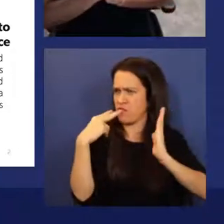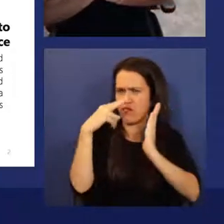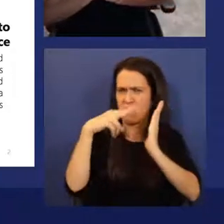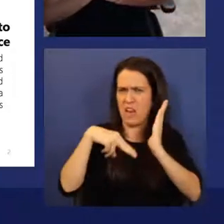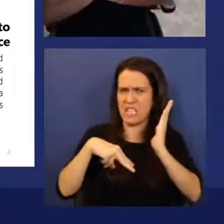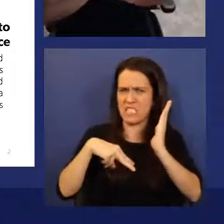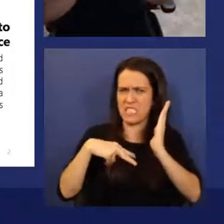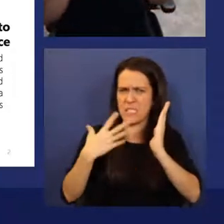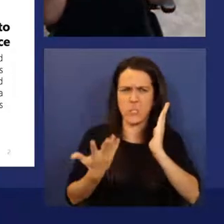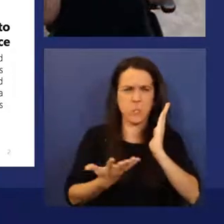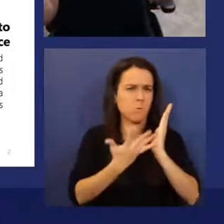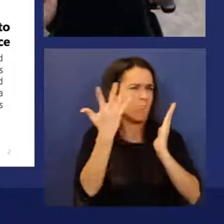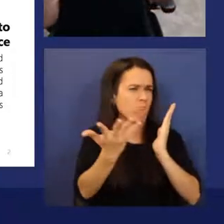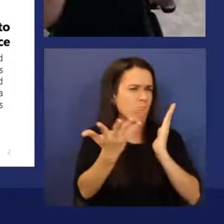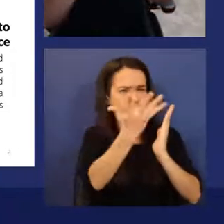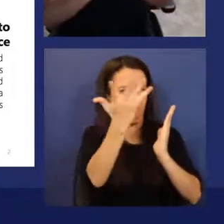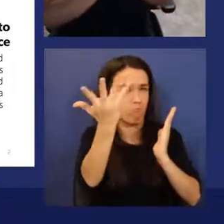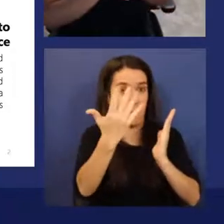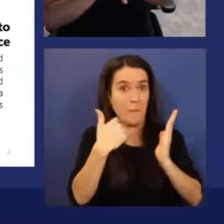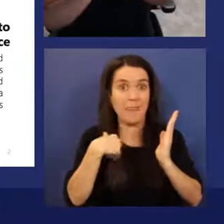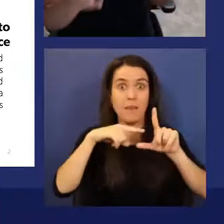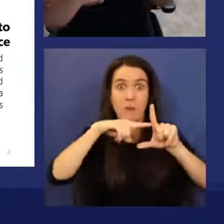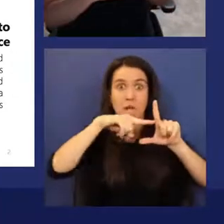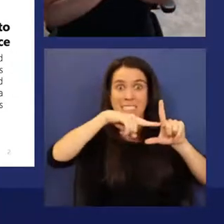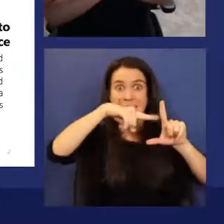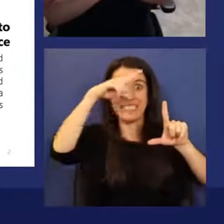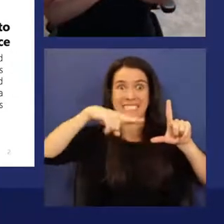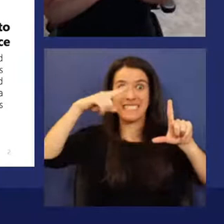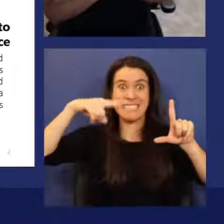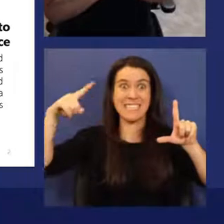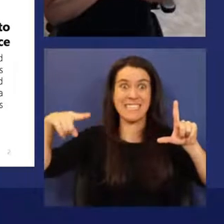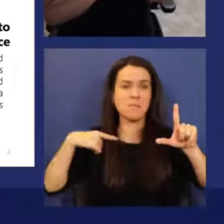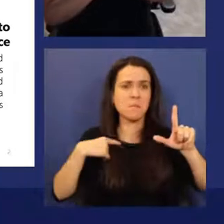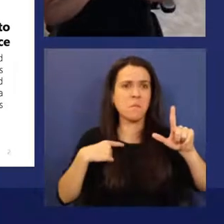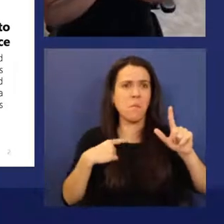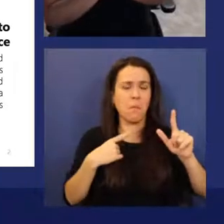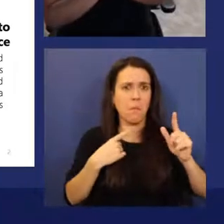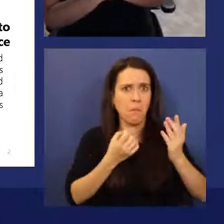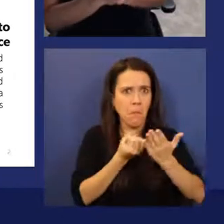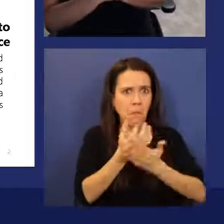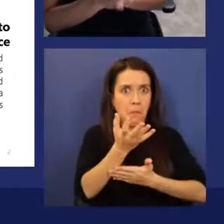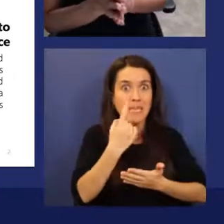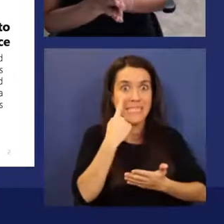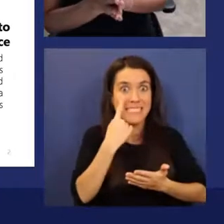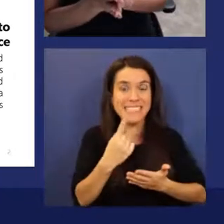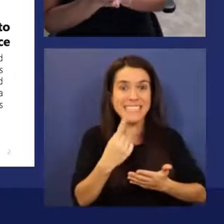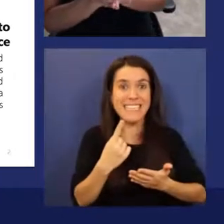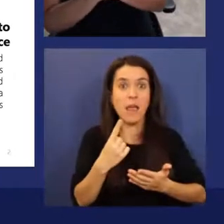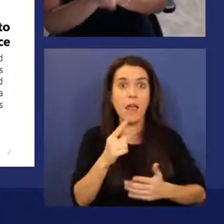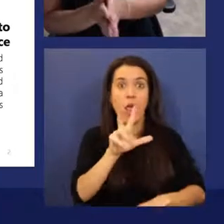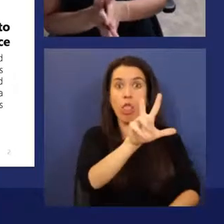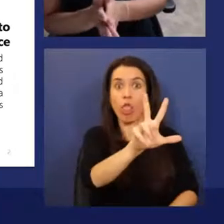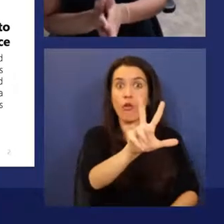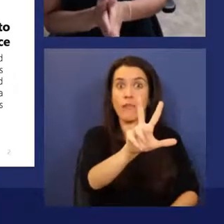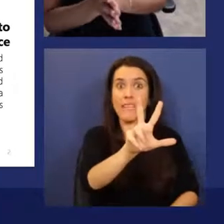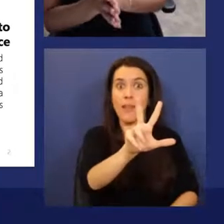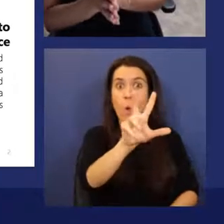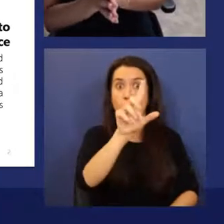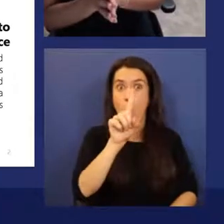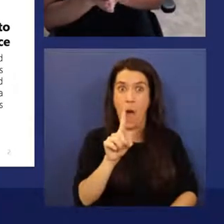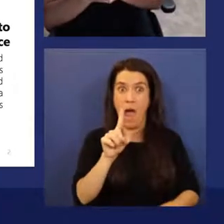read this, but the statistics go something like this. Actually, 1 in 3 business leaders make